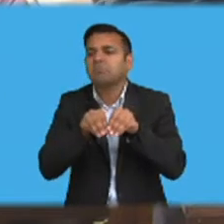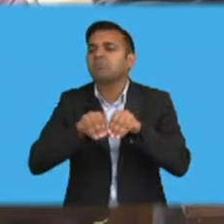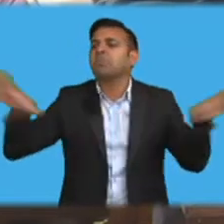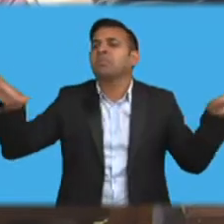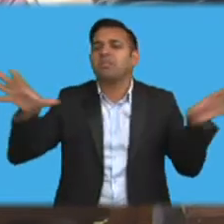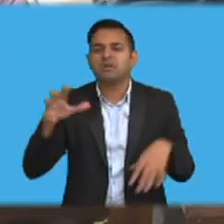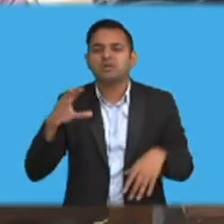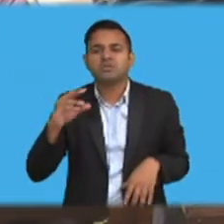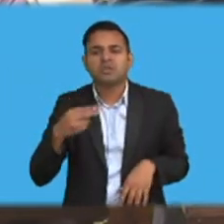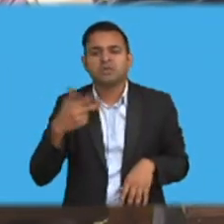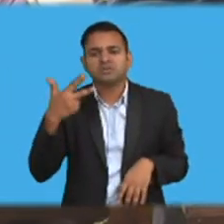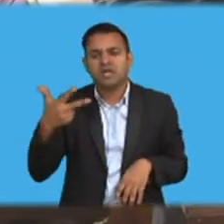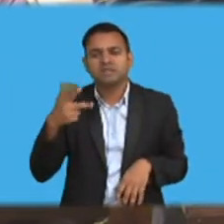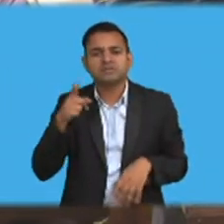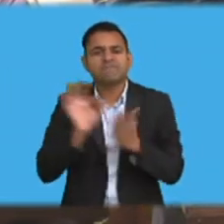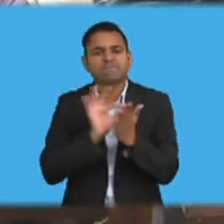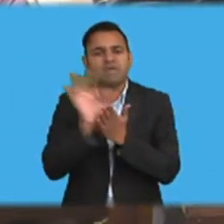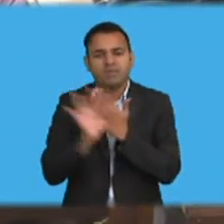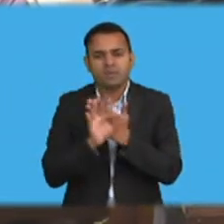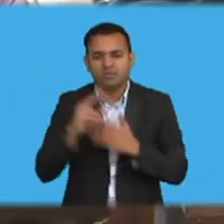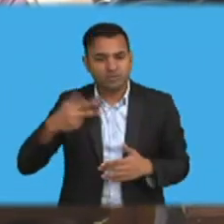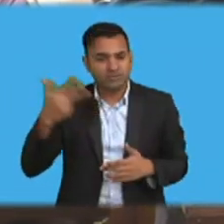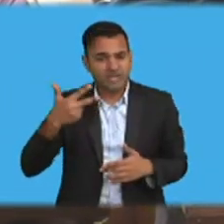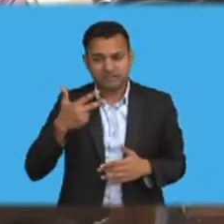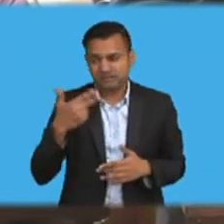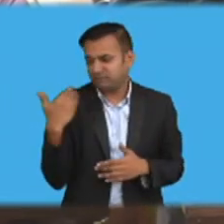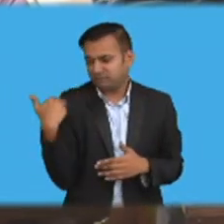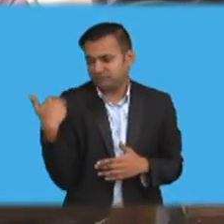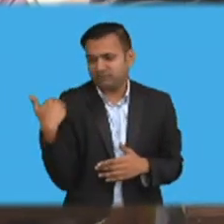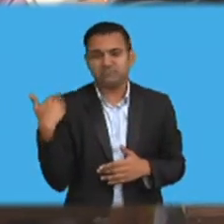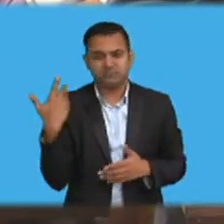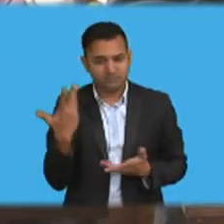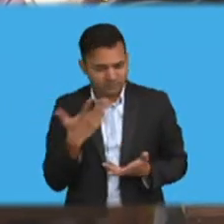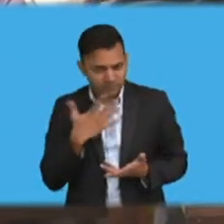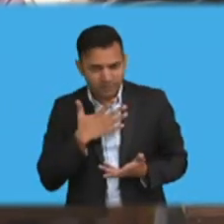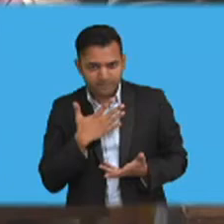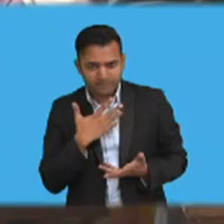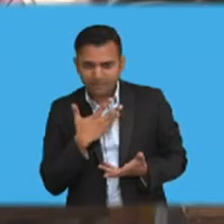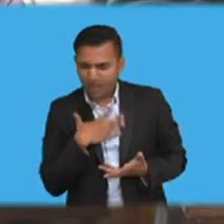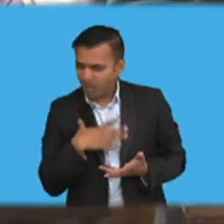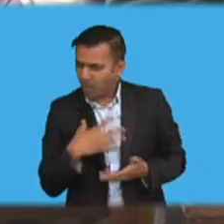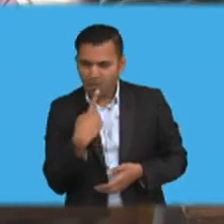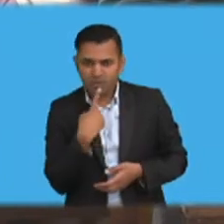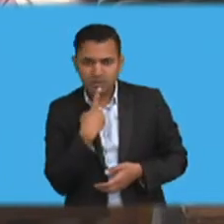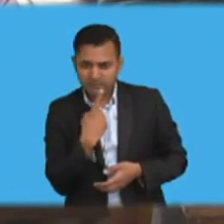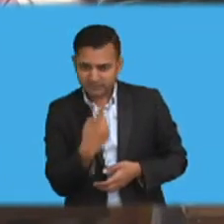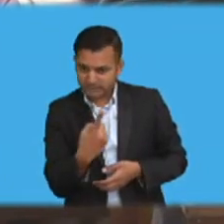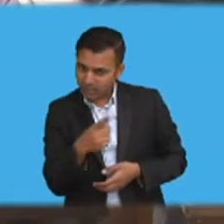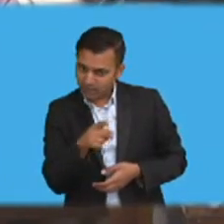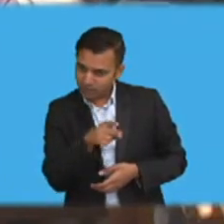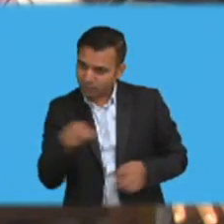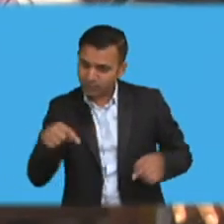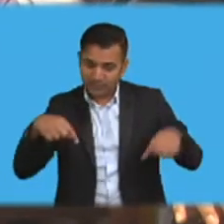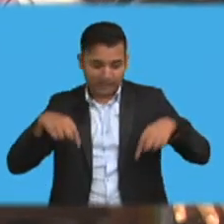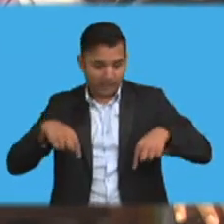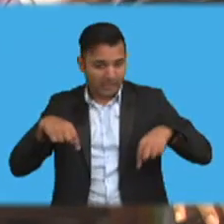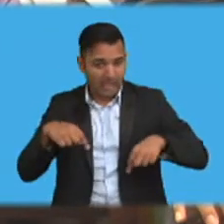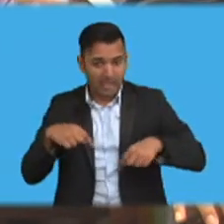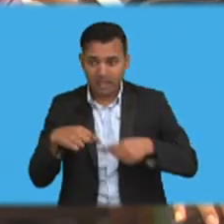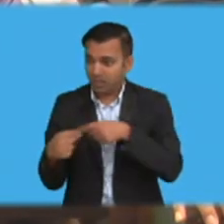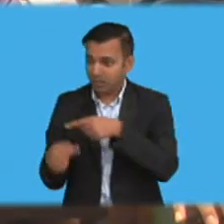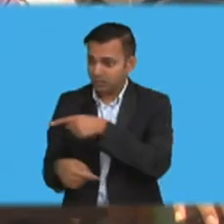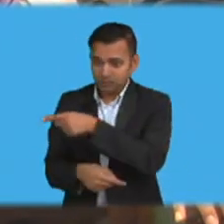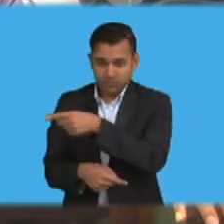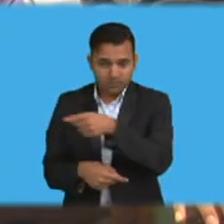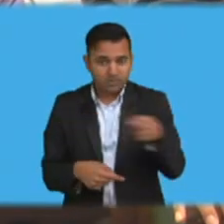2018. Let me first reiterate the need for all of us as members of this House to carefully